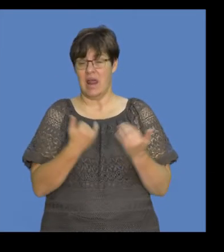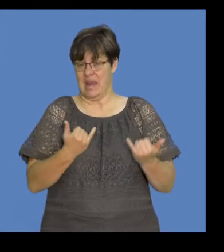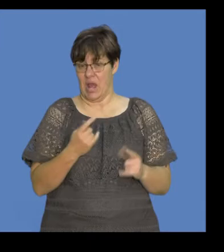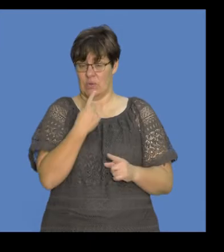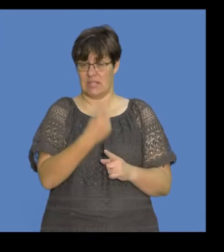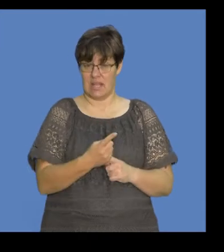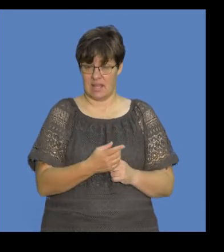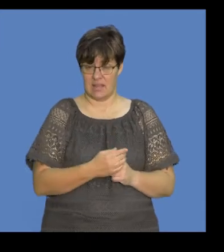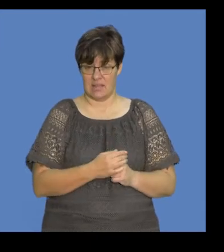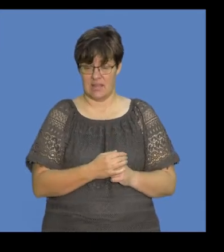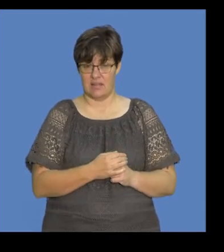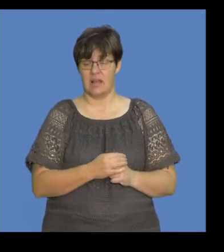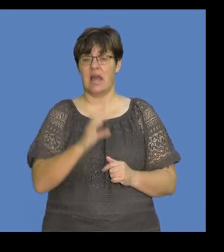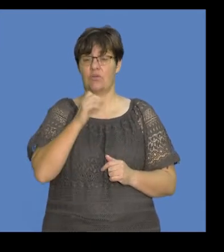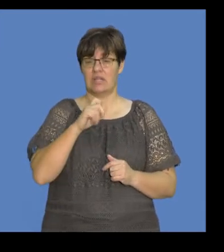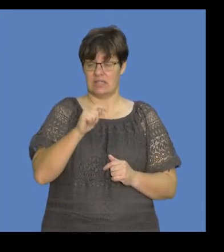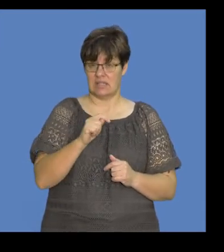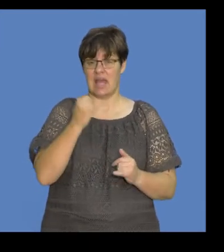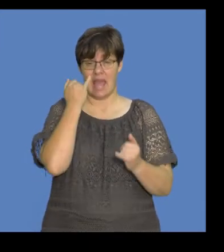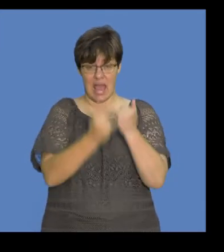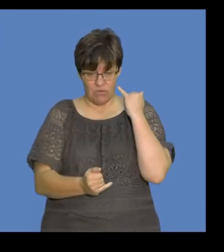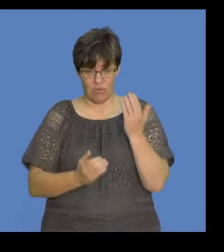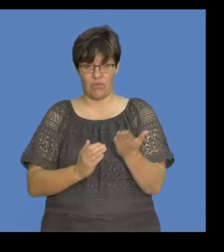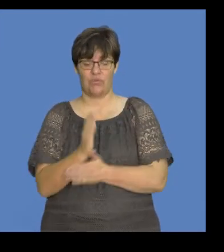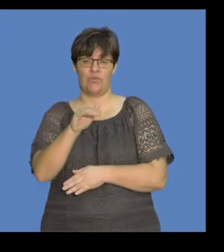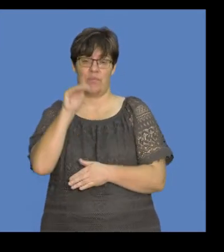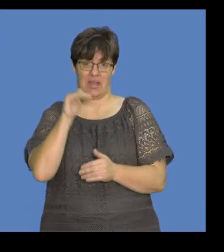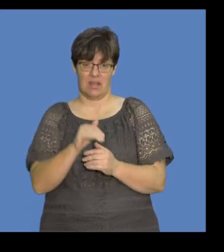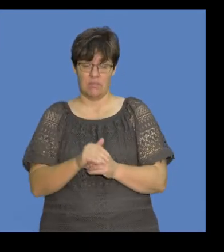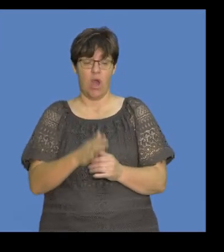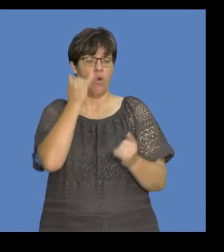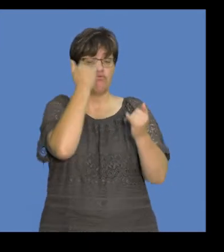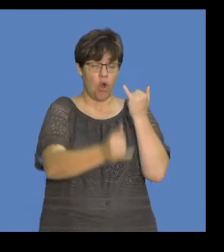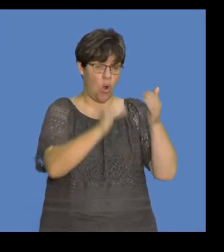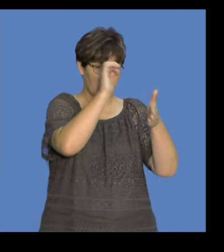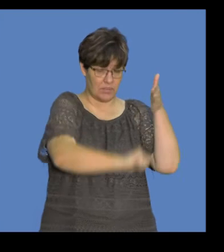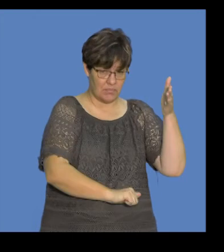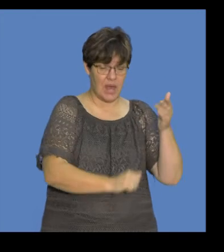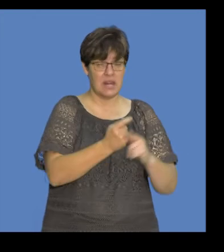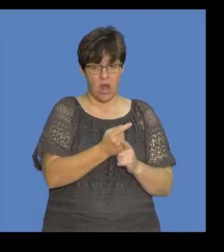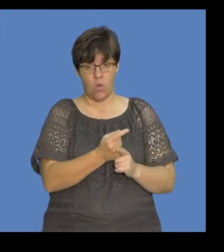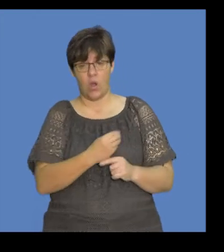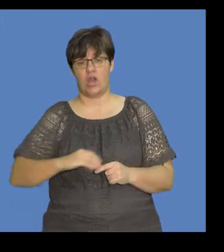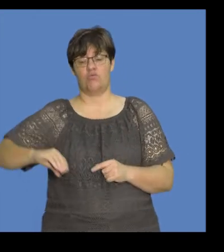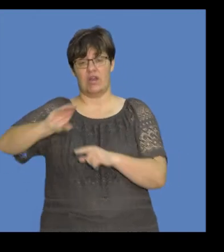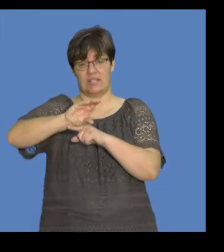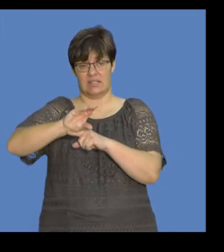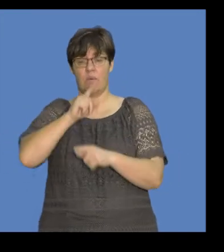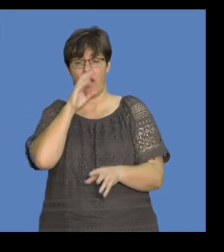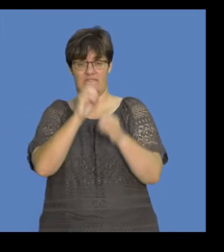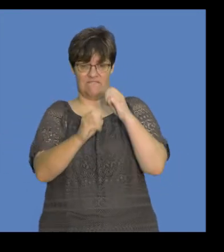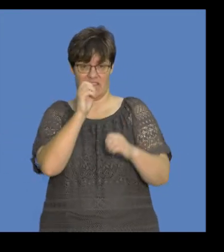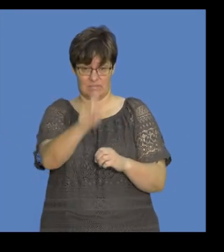this case here, it's credit error made by the bank. So they wrongly debited you, so you're crediting the amount in order to correct